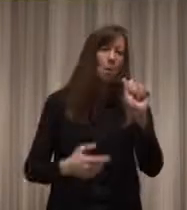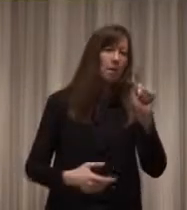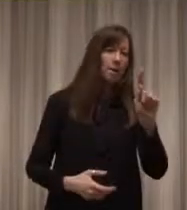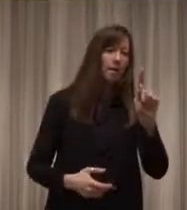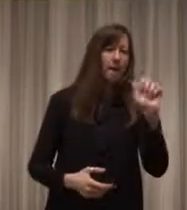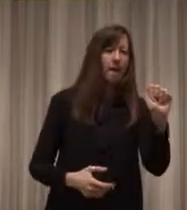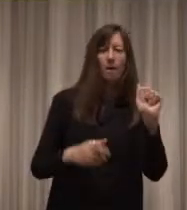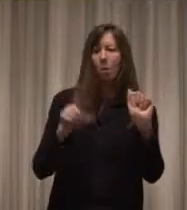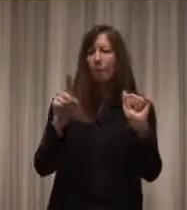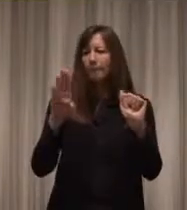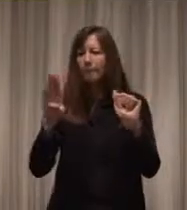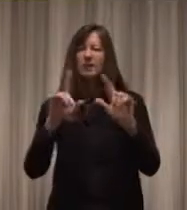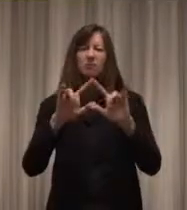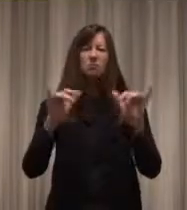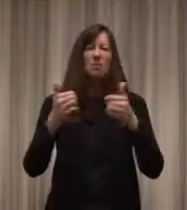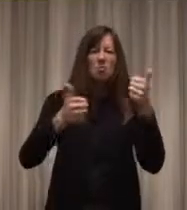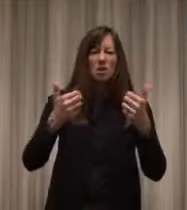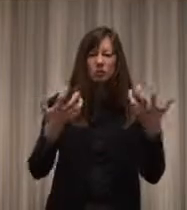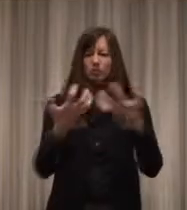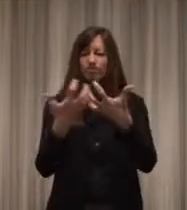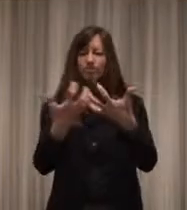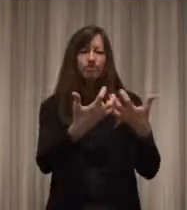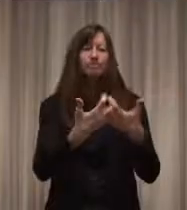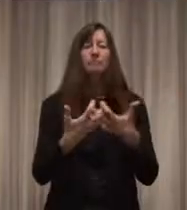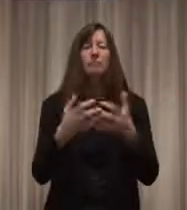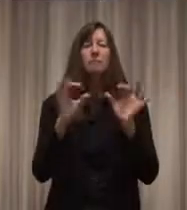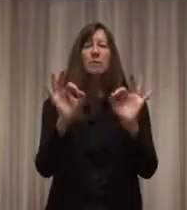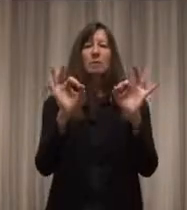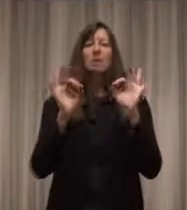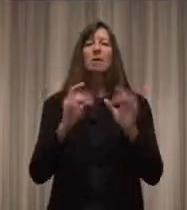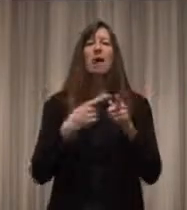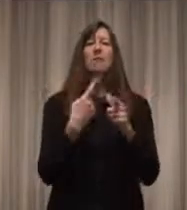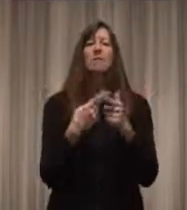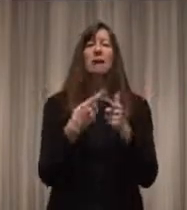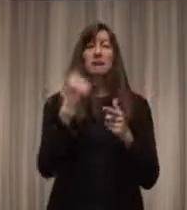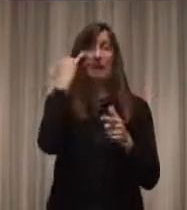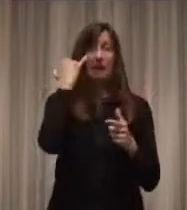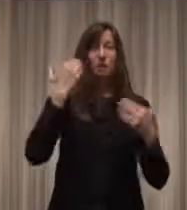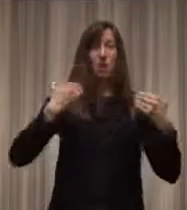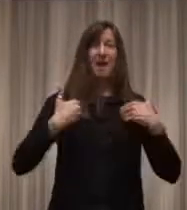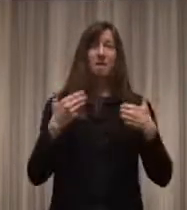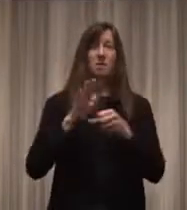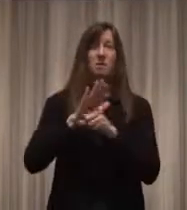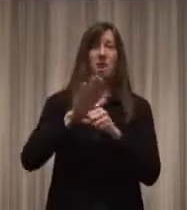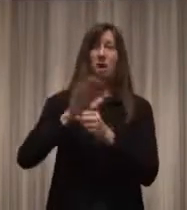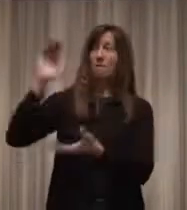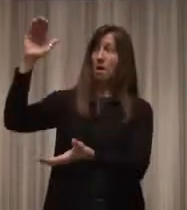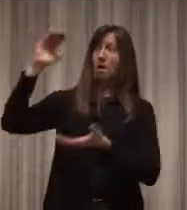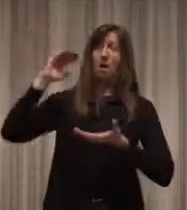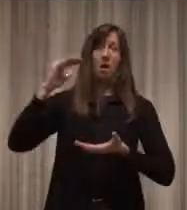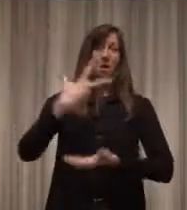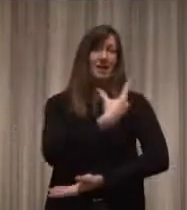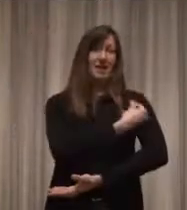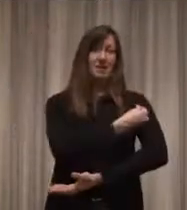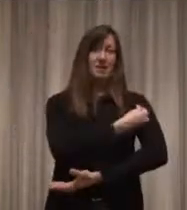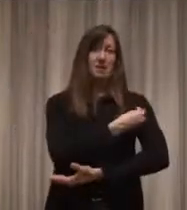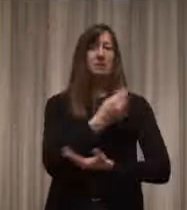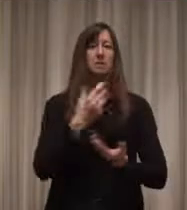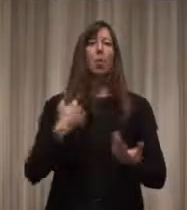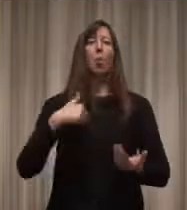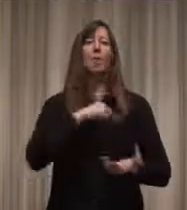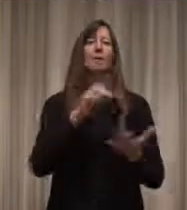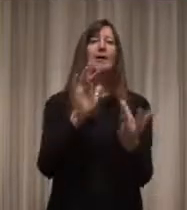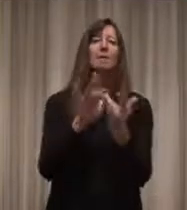so that when we get enough and when we do get vaccine, we are notifying those folks that are eligible.